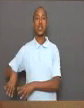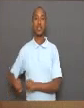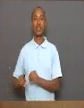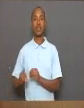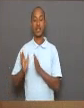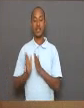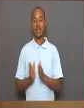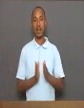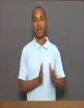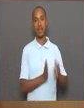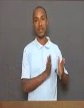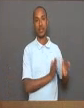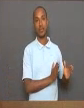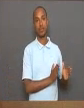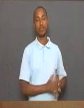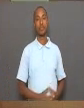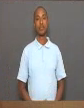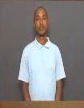Students, let's get ready.